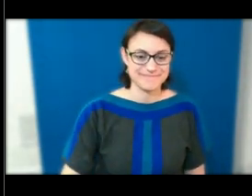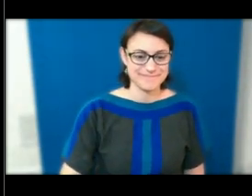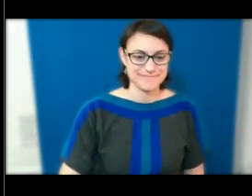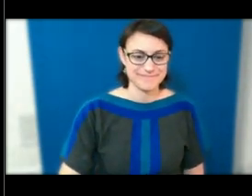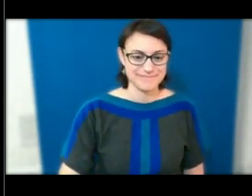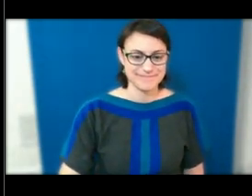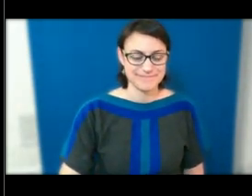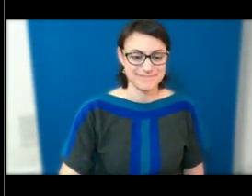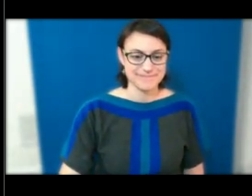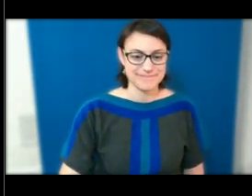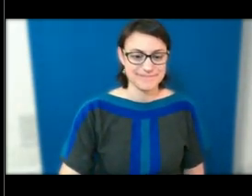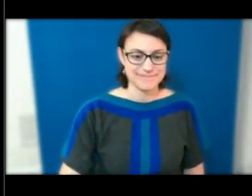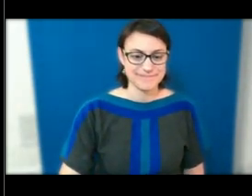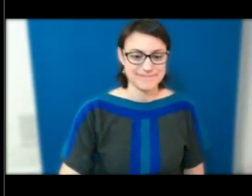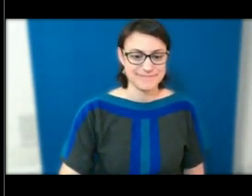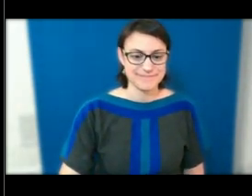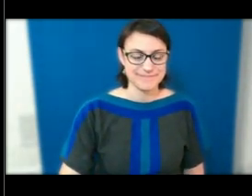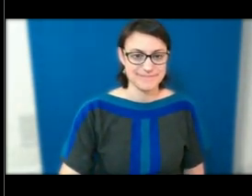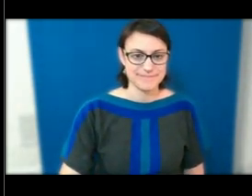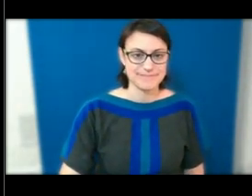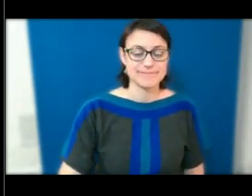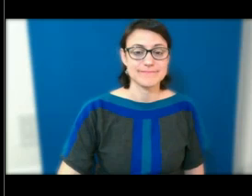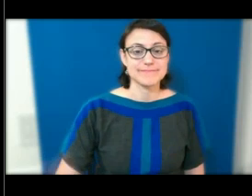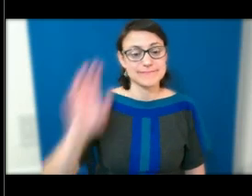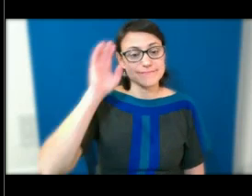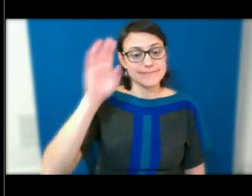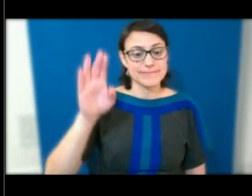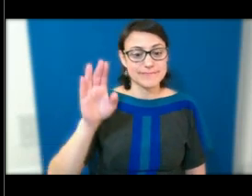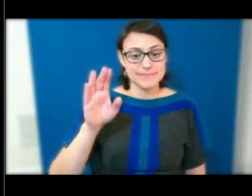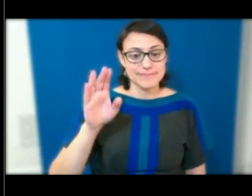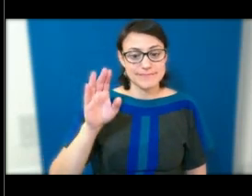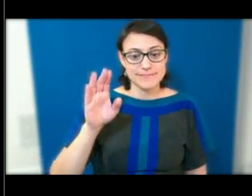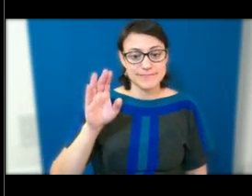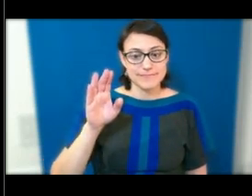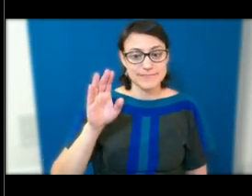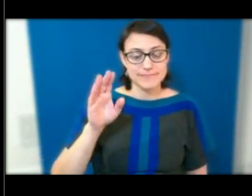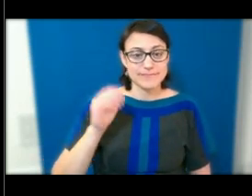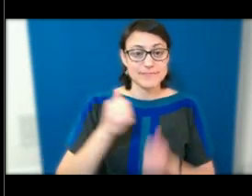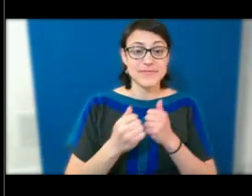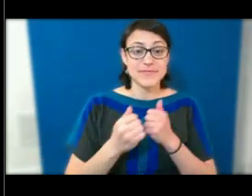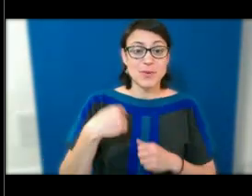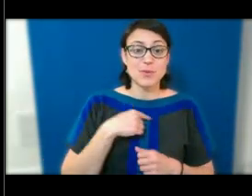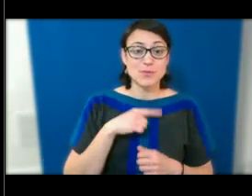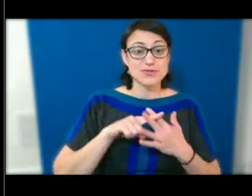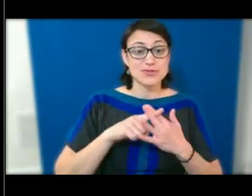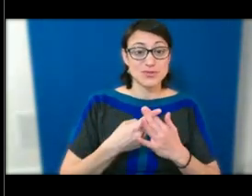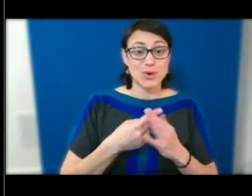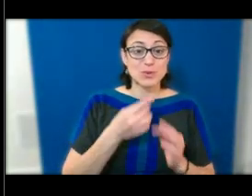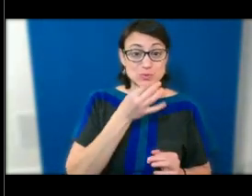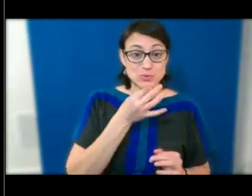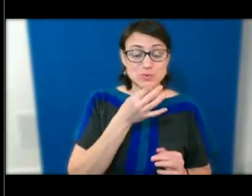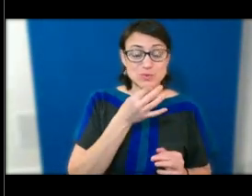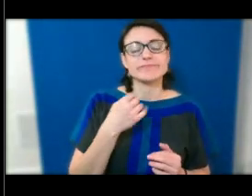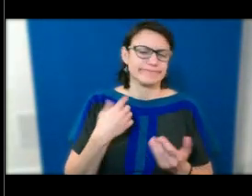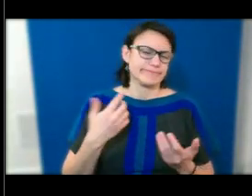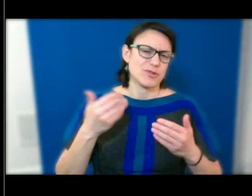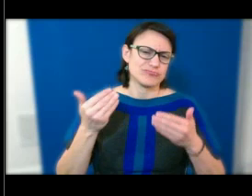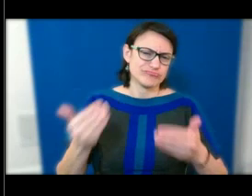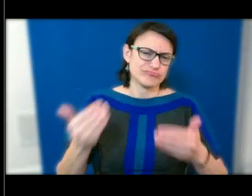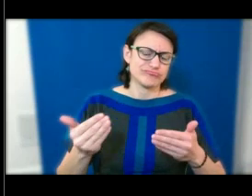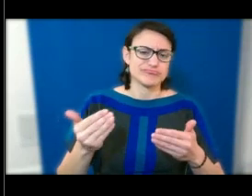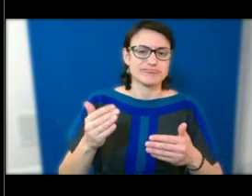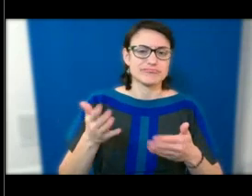Hey, everybody. We're going to get started relatively soon. I just wanted to go ahead and give you a moment to get